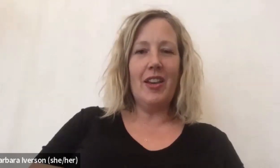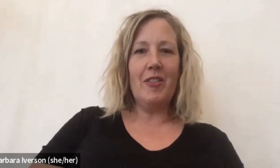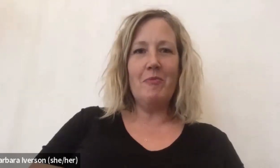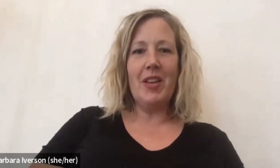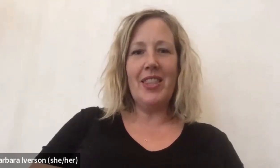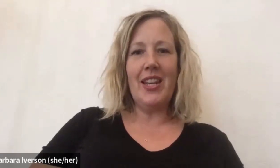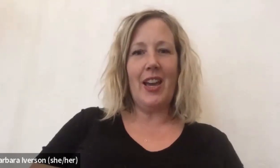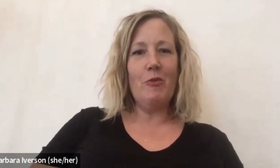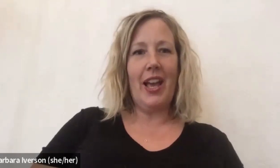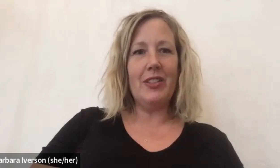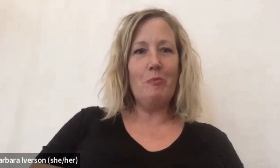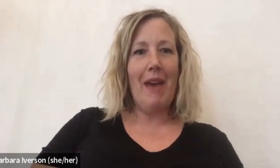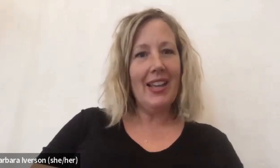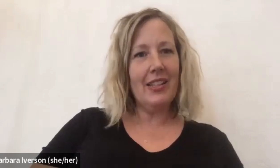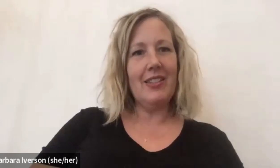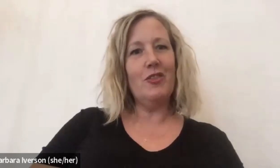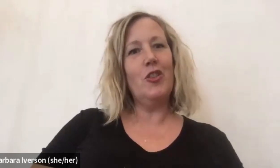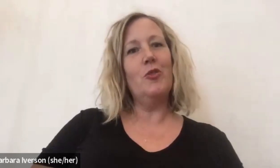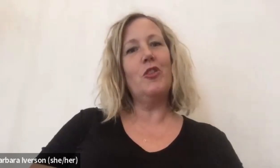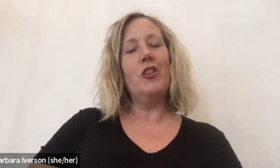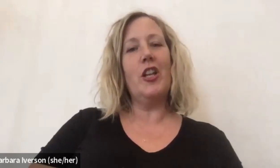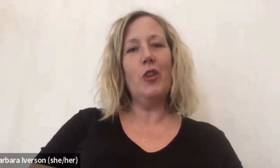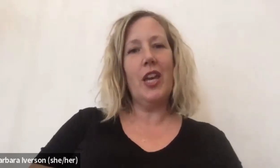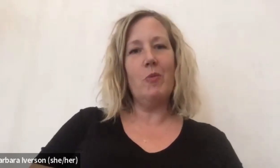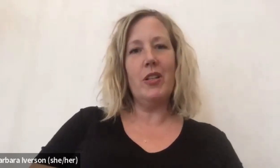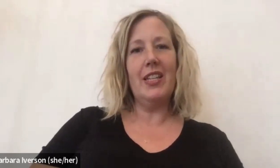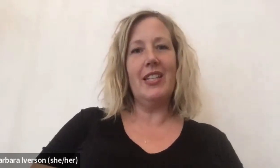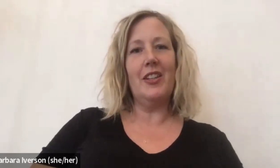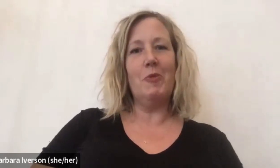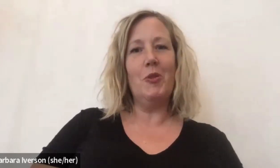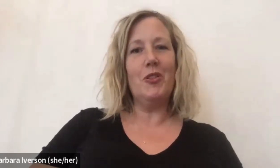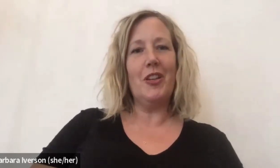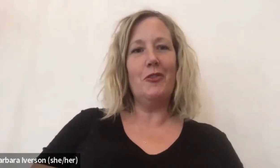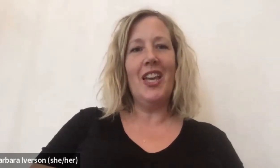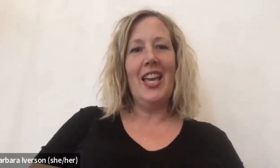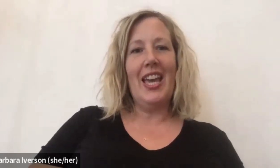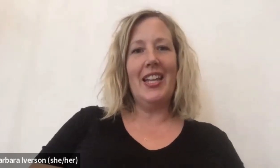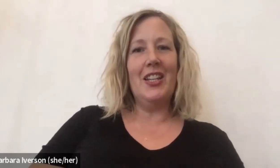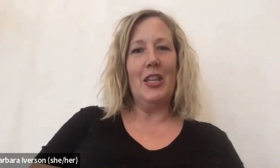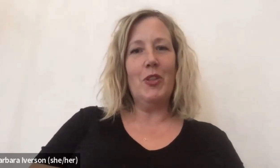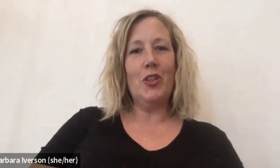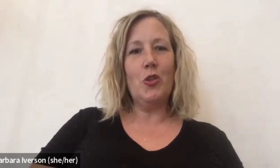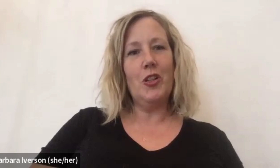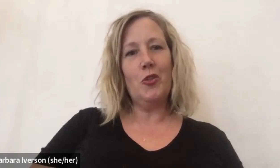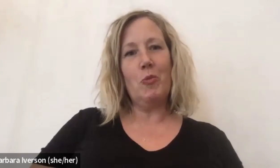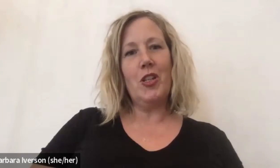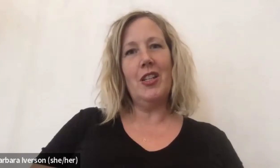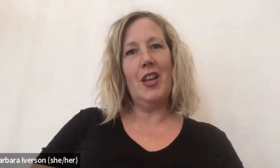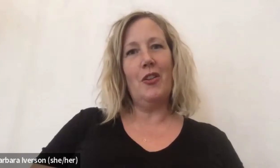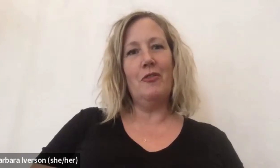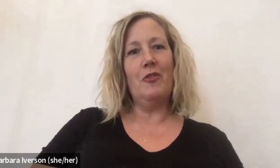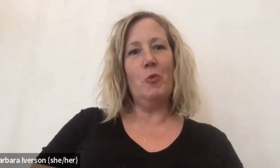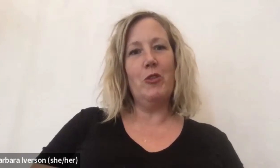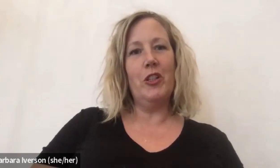and then I will ask Matt to turn on your camera and unmute yourself and give us a short